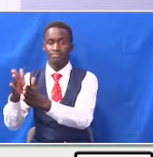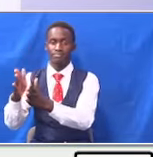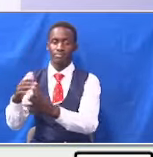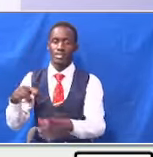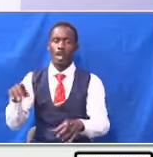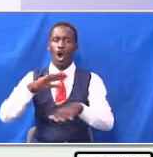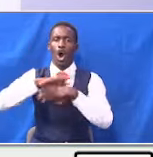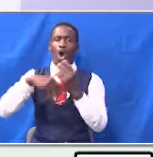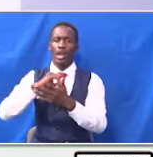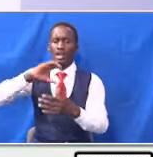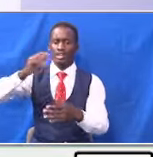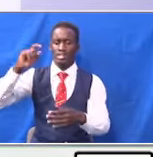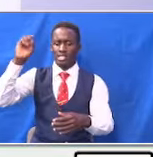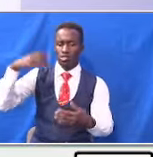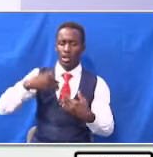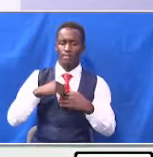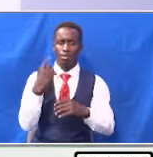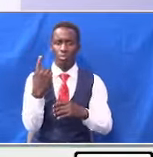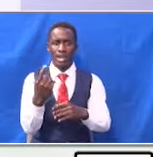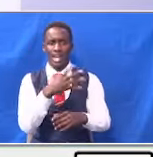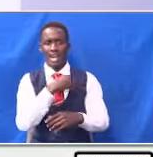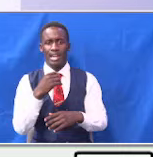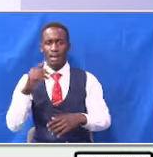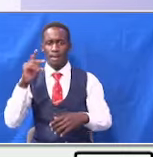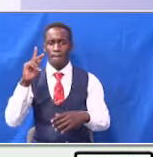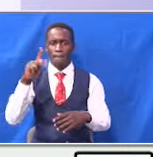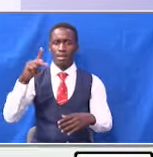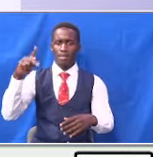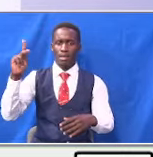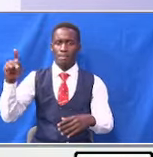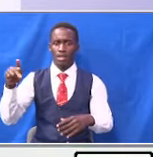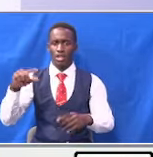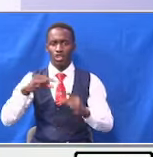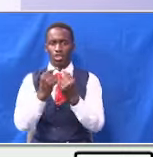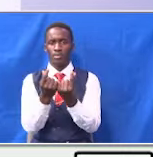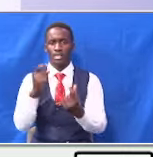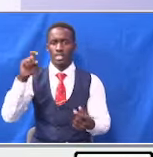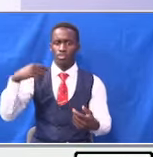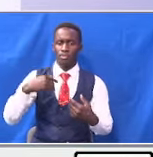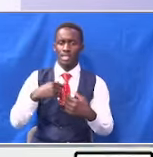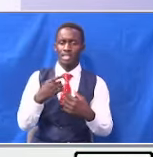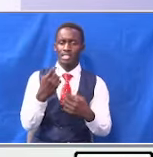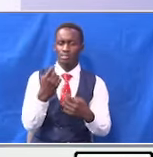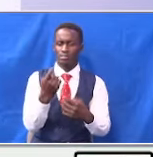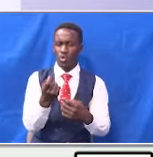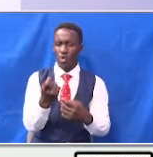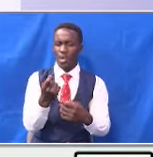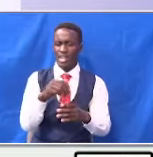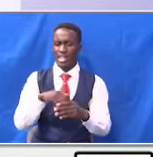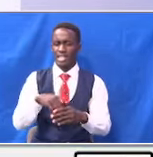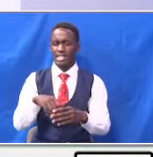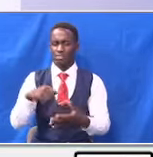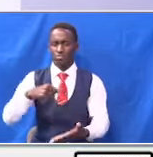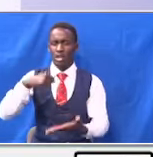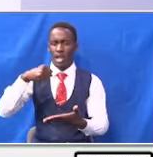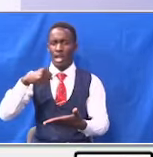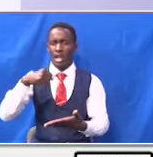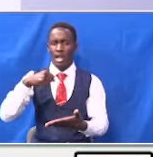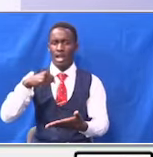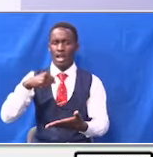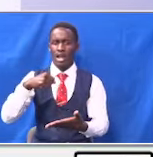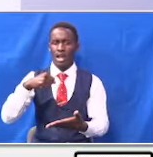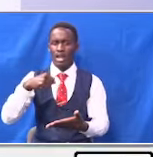Every county should have one. All right. And the PPP unit shouldn't just be a unit in Treasury. I would say create a line